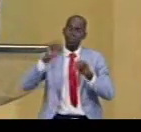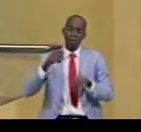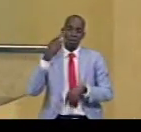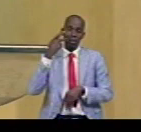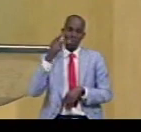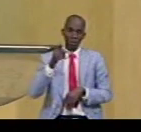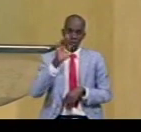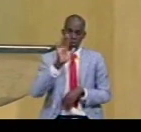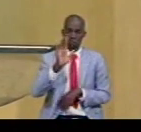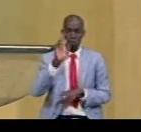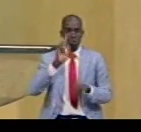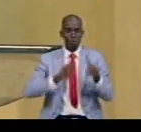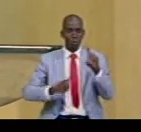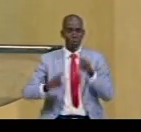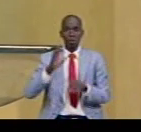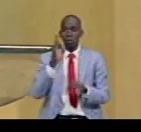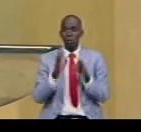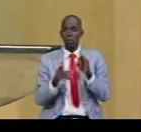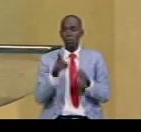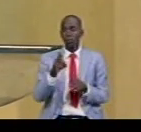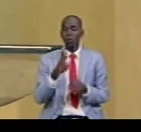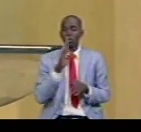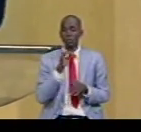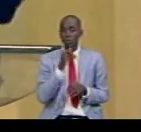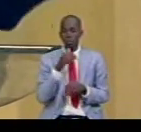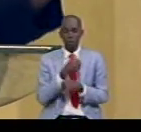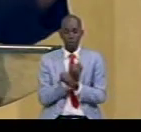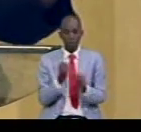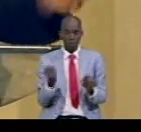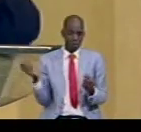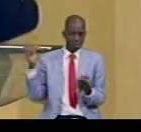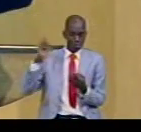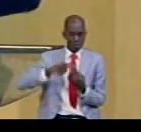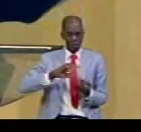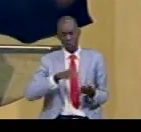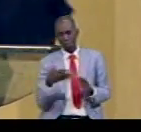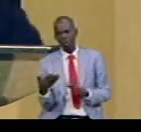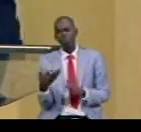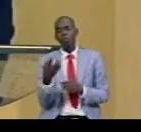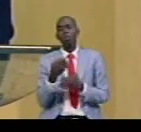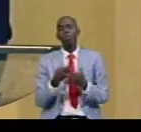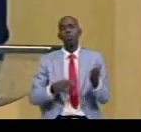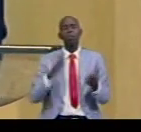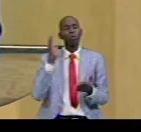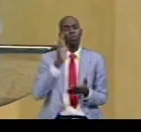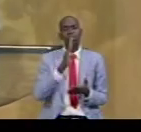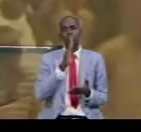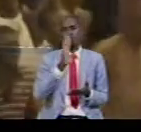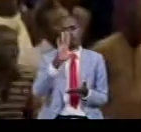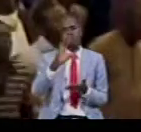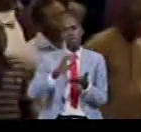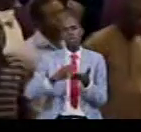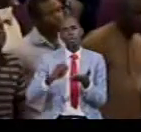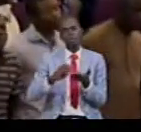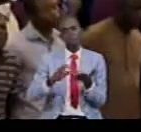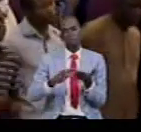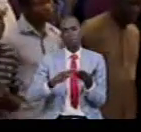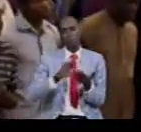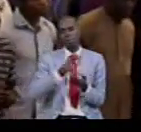you remain unsaved till death, what are you going to tell Christ when you cross over to the other side? If you